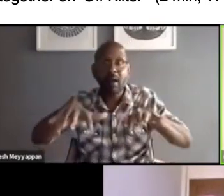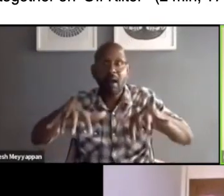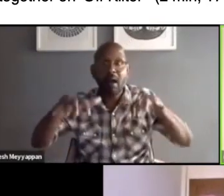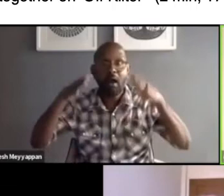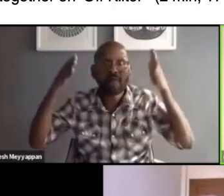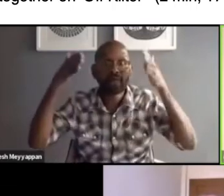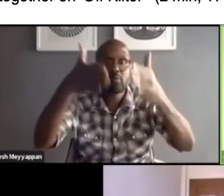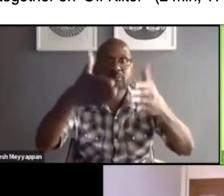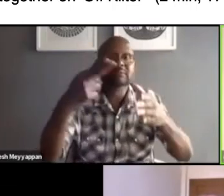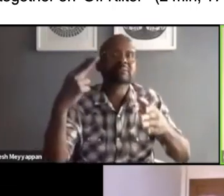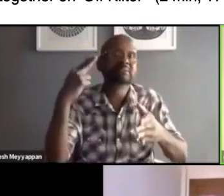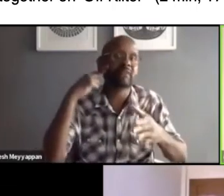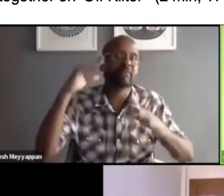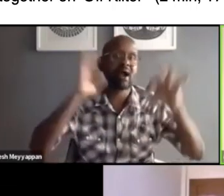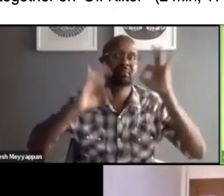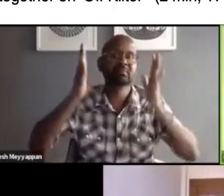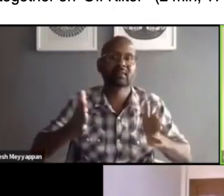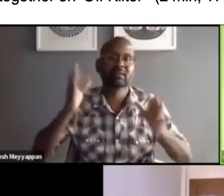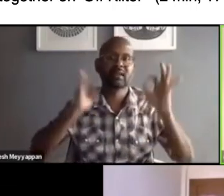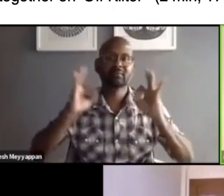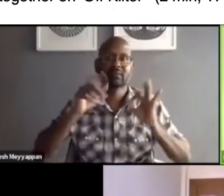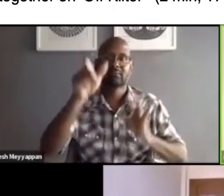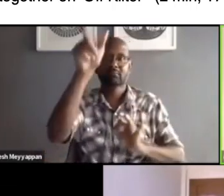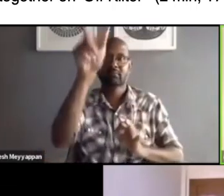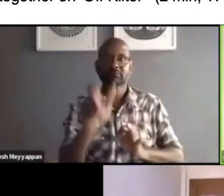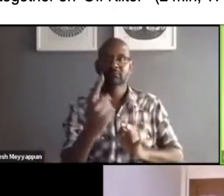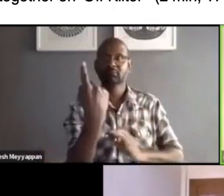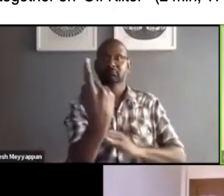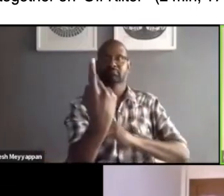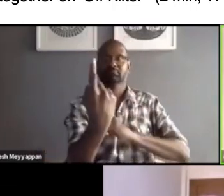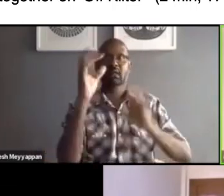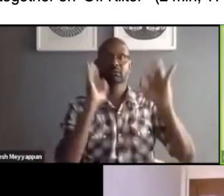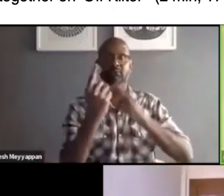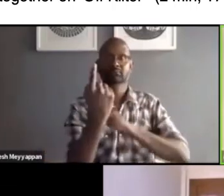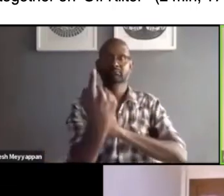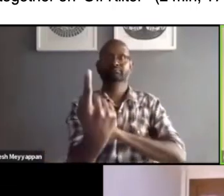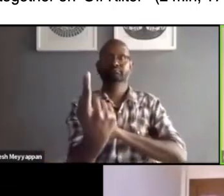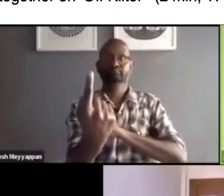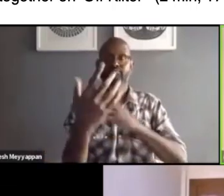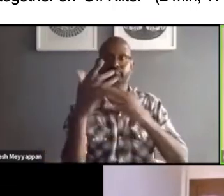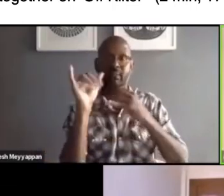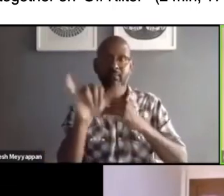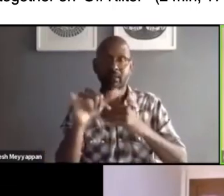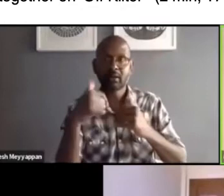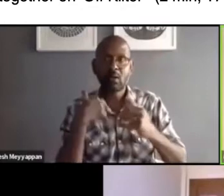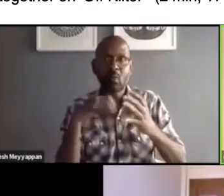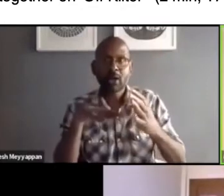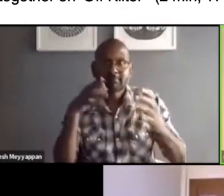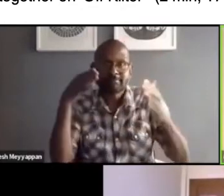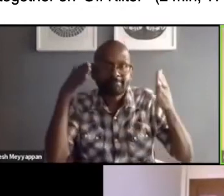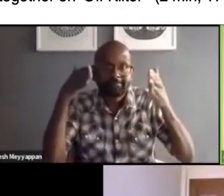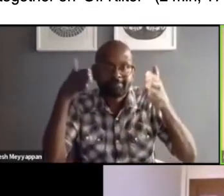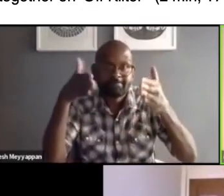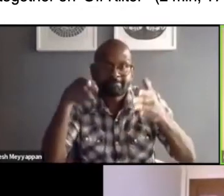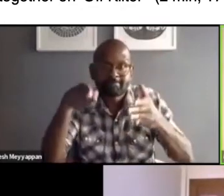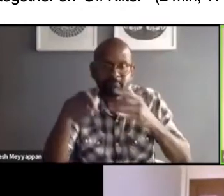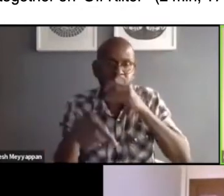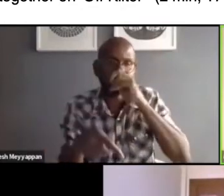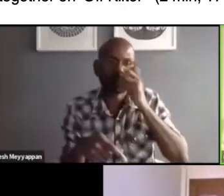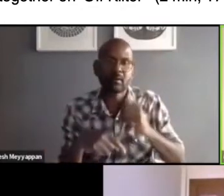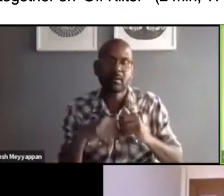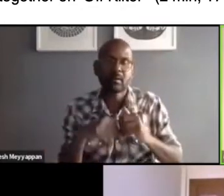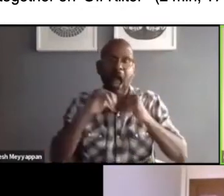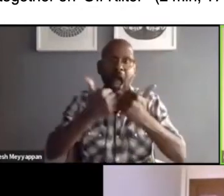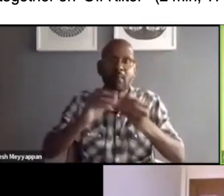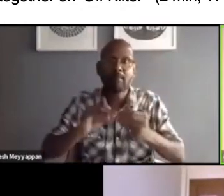was so visual and rewarding in that aspect, that you could use deaf and hearing actors, that you could have an audience who was deaf or hearing, and that they